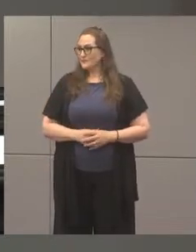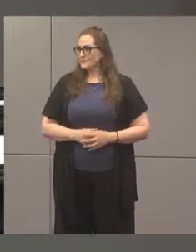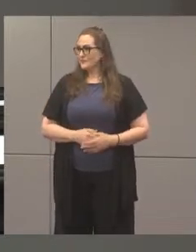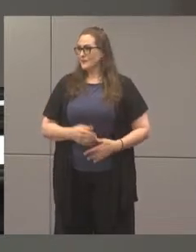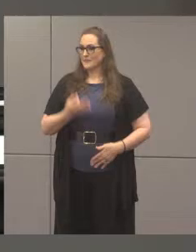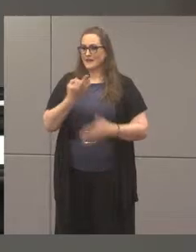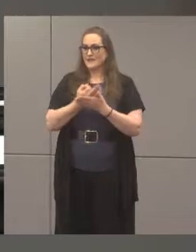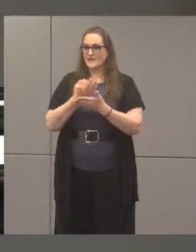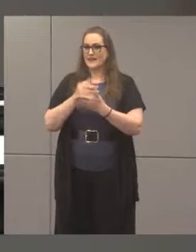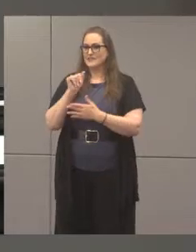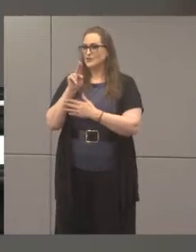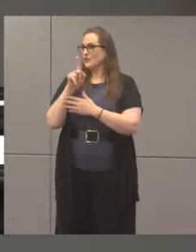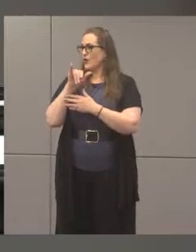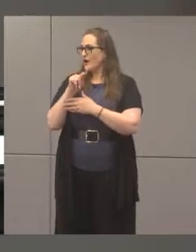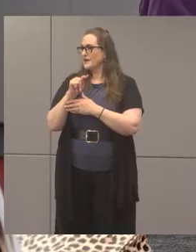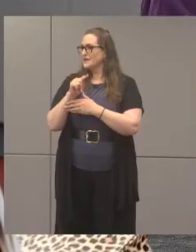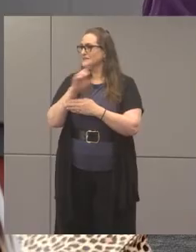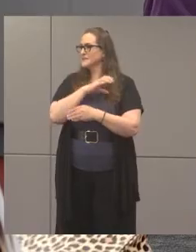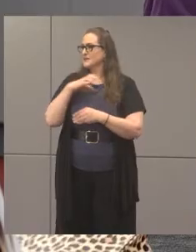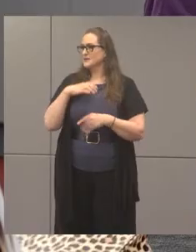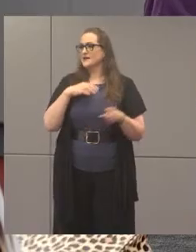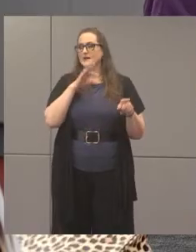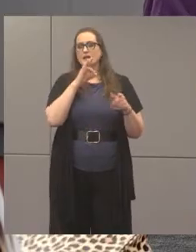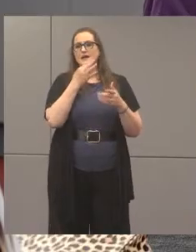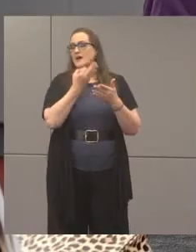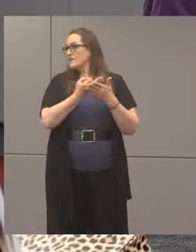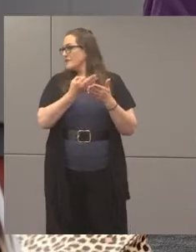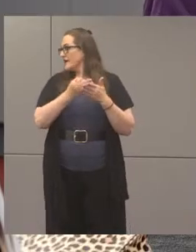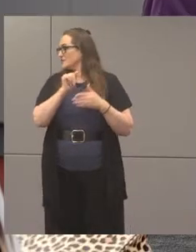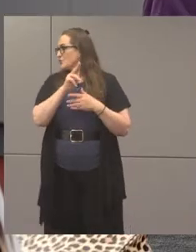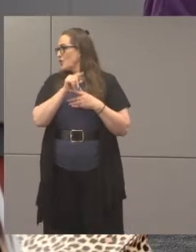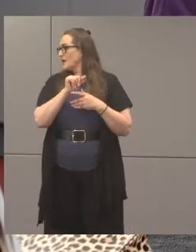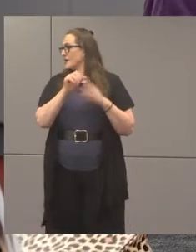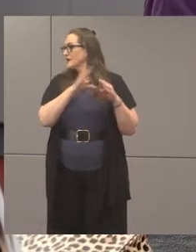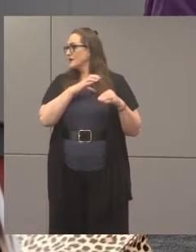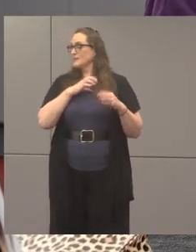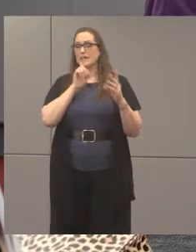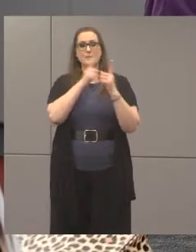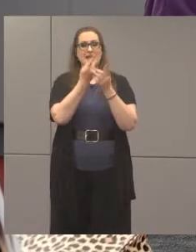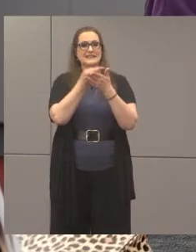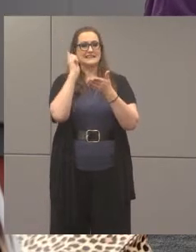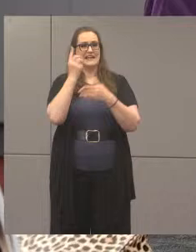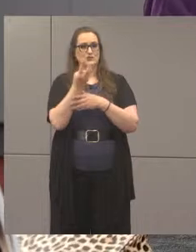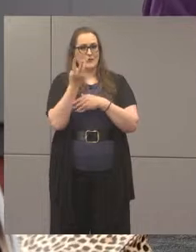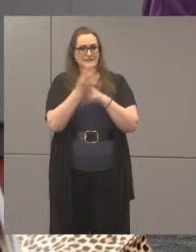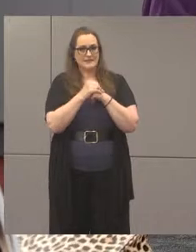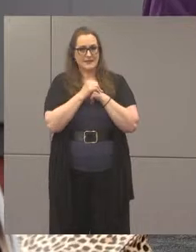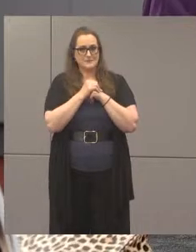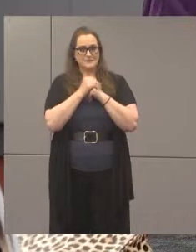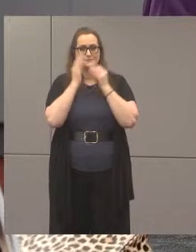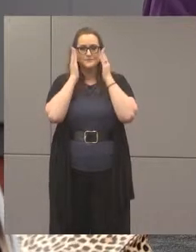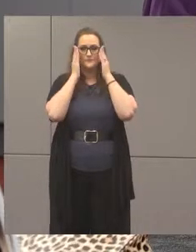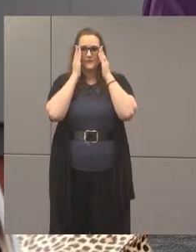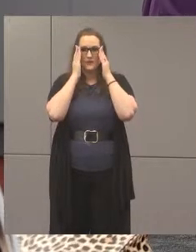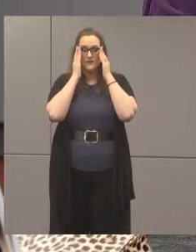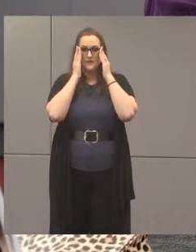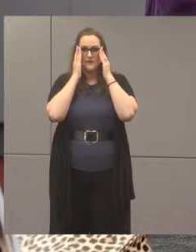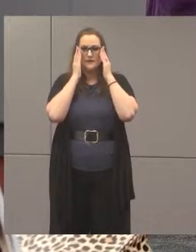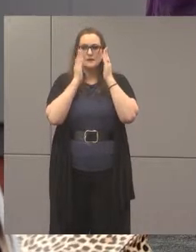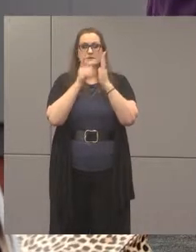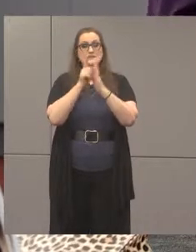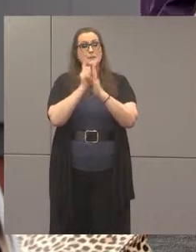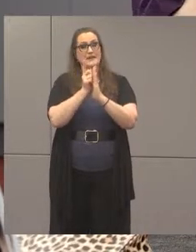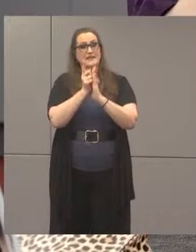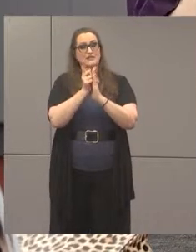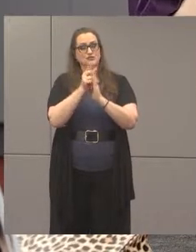Finance and Audit Committee The report. Finance and Audit Committee met last Wednesday, and the